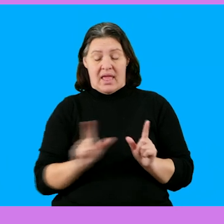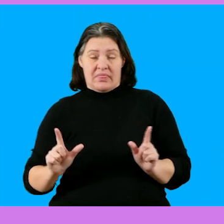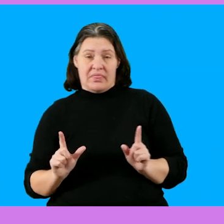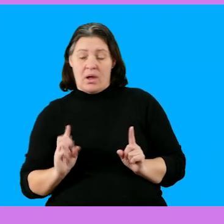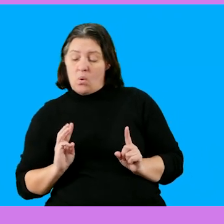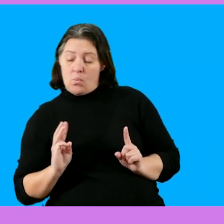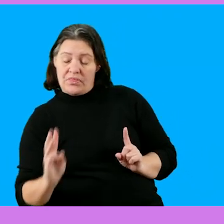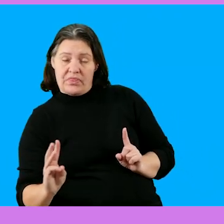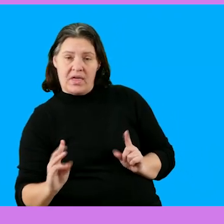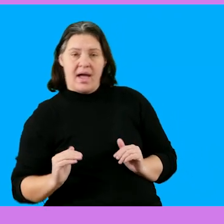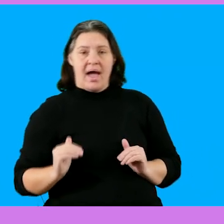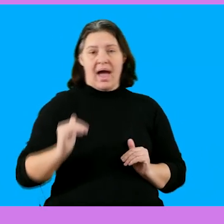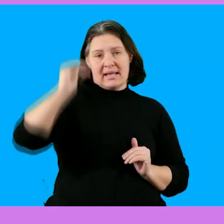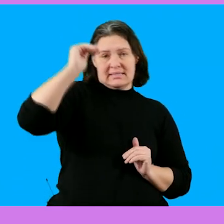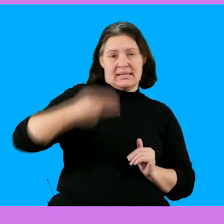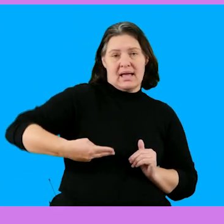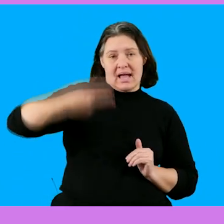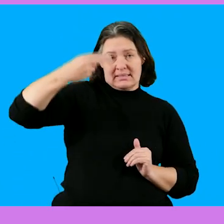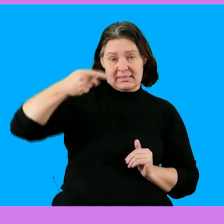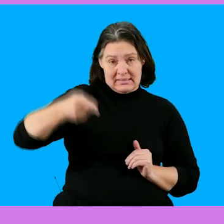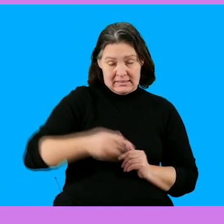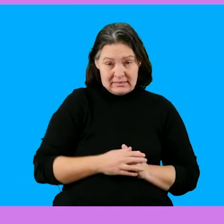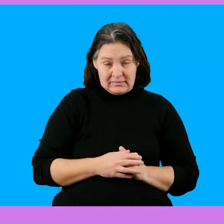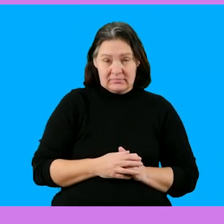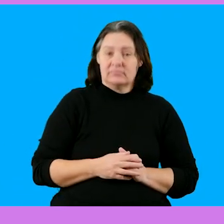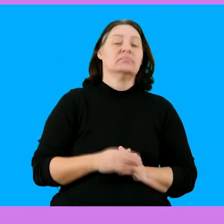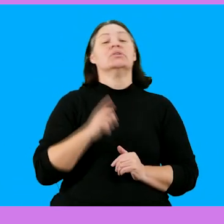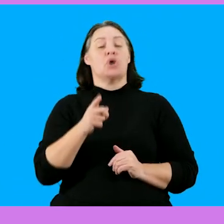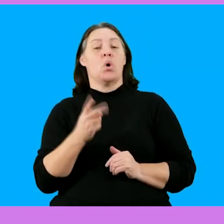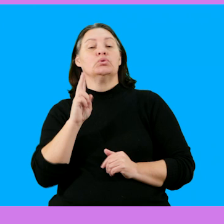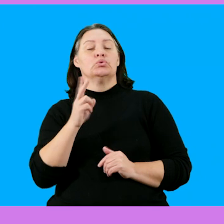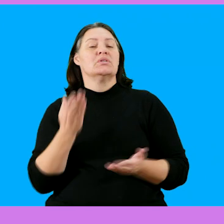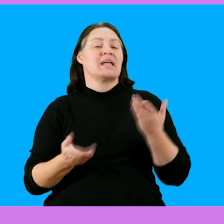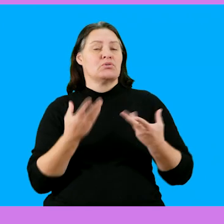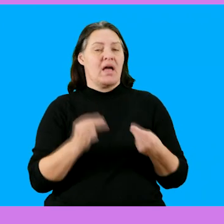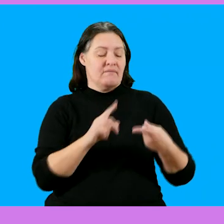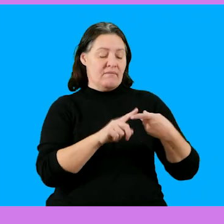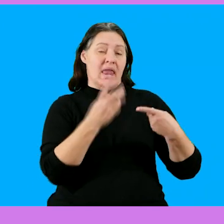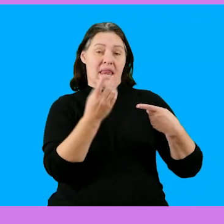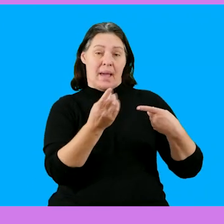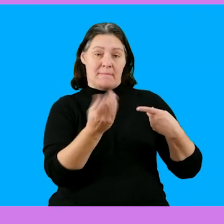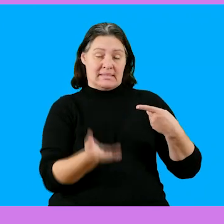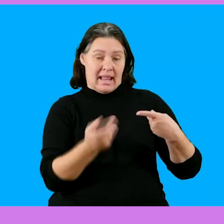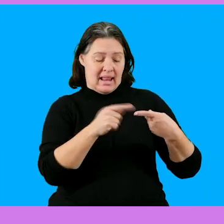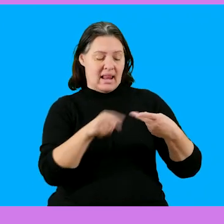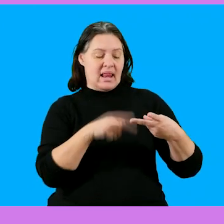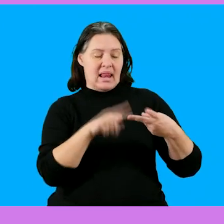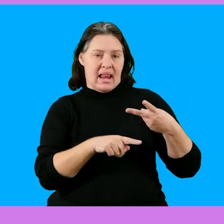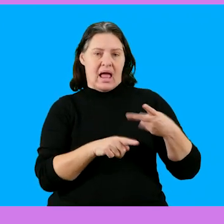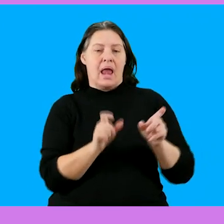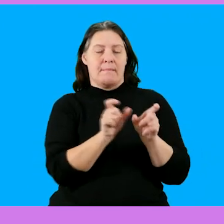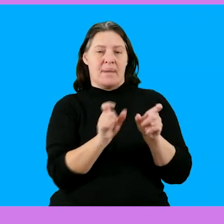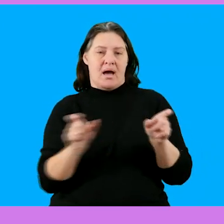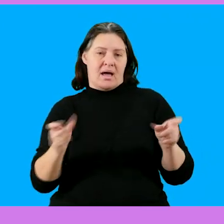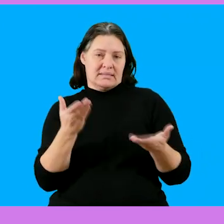be your length, your width, and your height. Then the two types of scales, as I've already indicated, is your number scale and